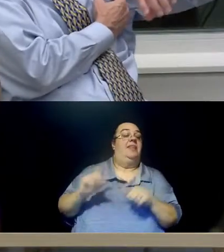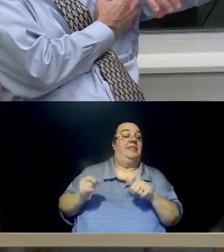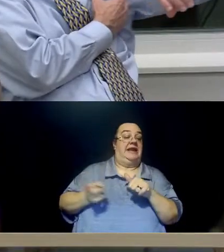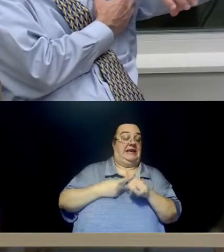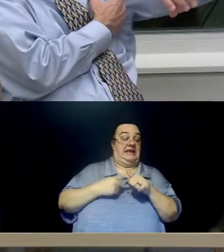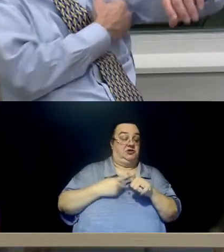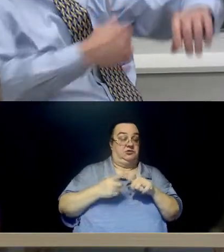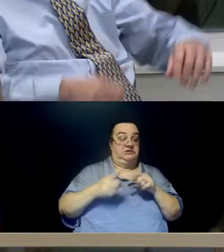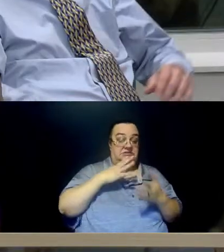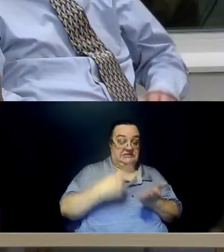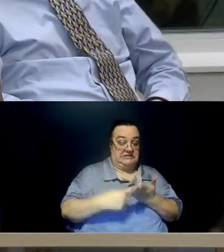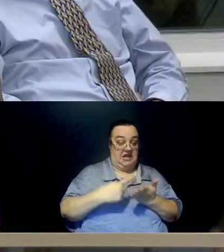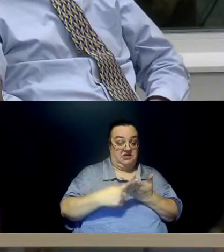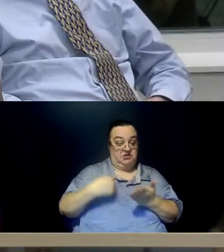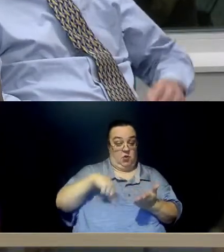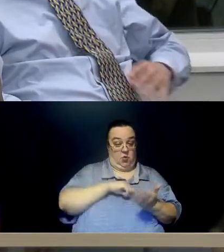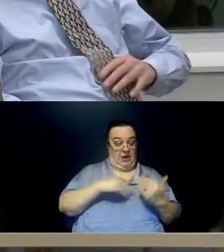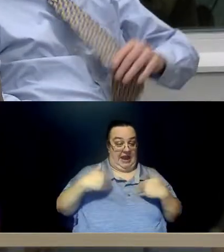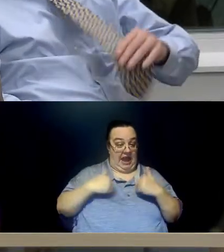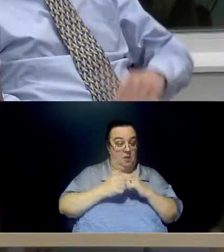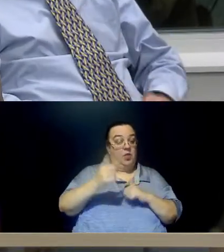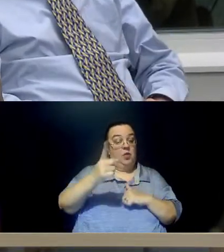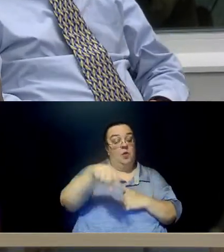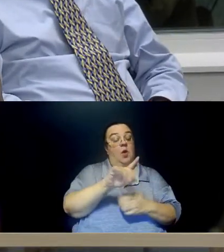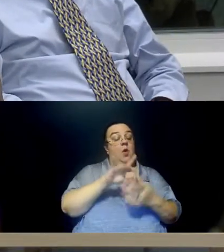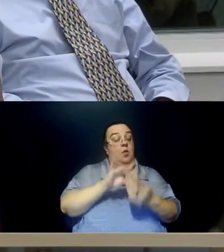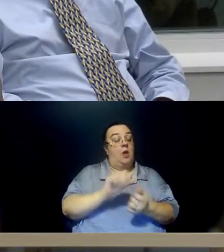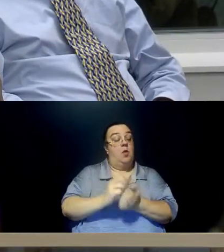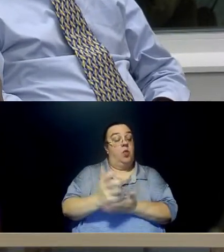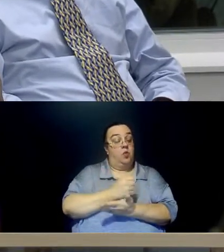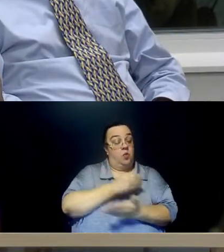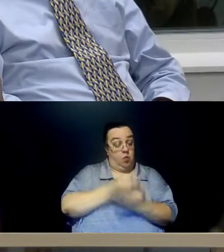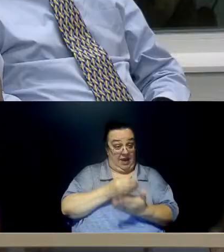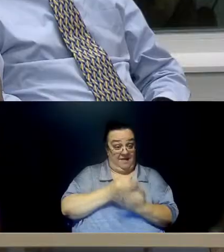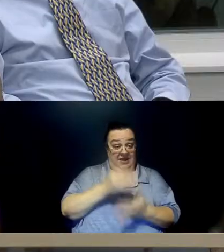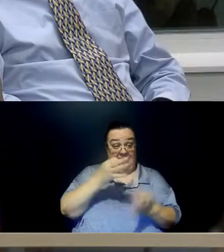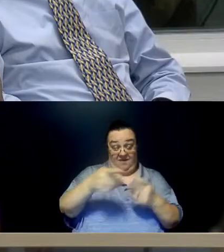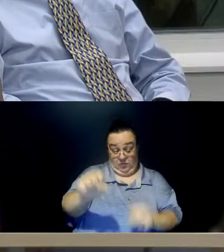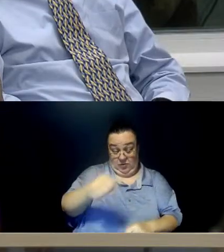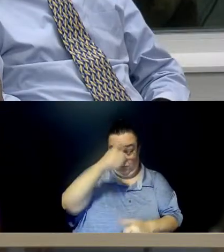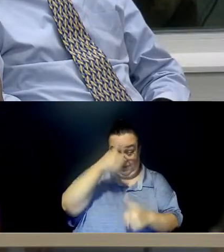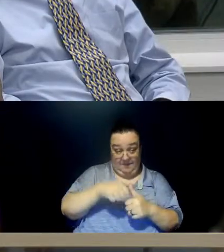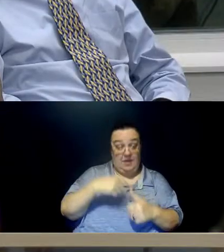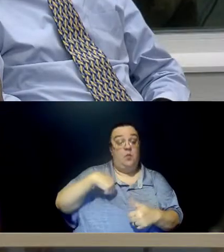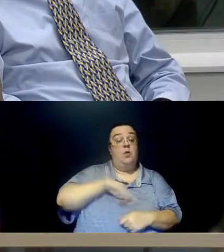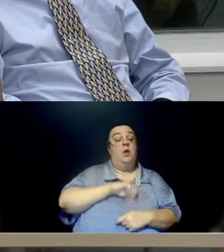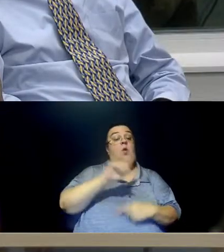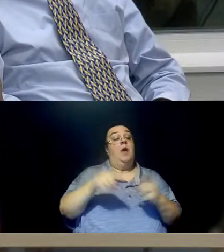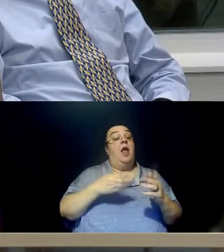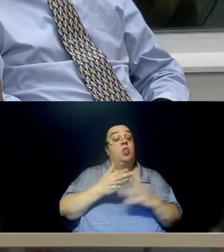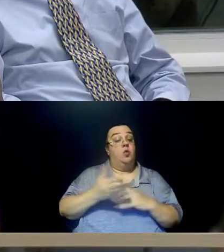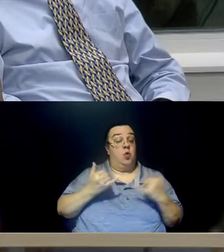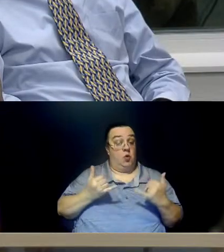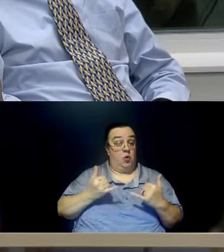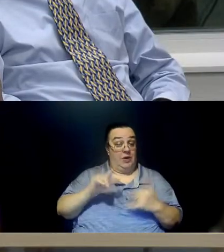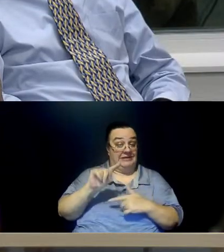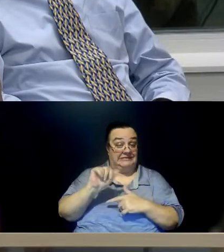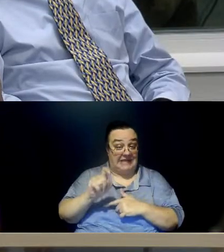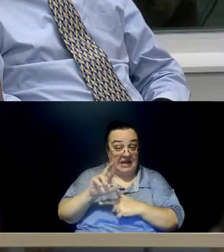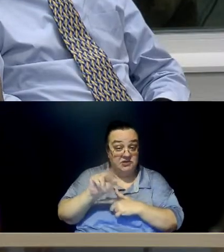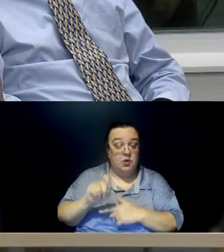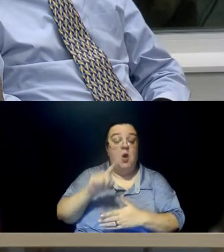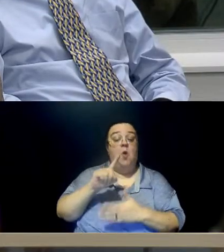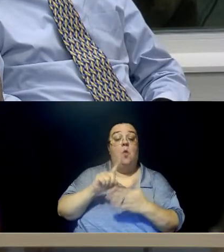had with you all as it relates to revenue, if you can remember, we went through the current tax rate, what constant yield